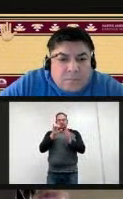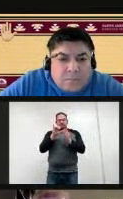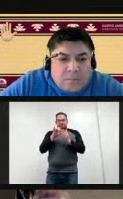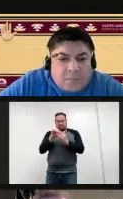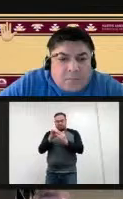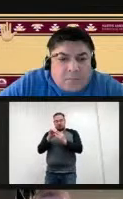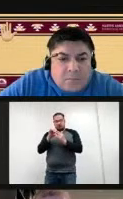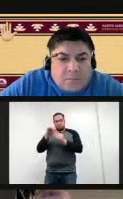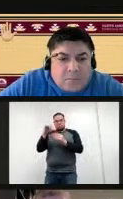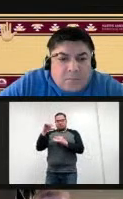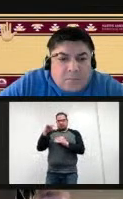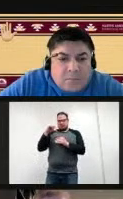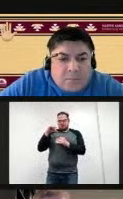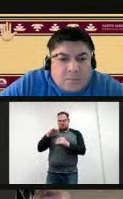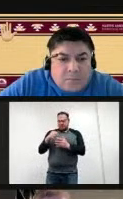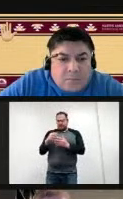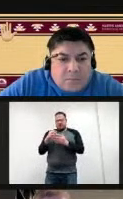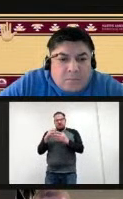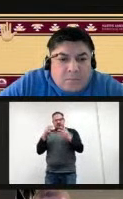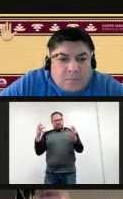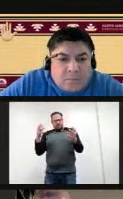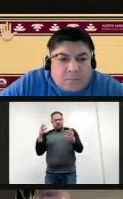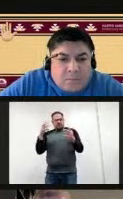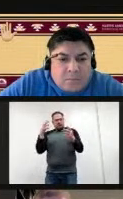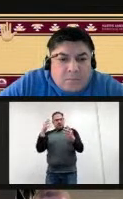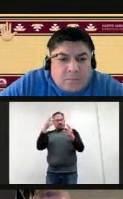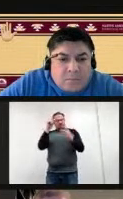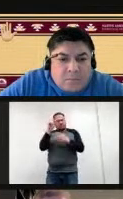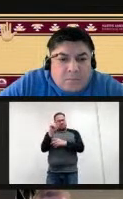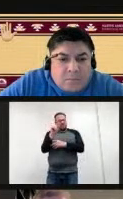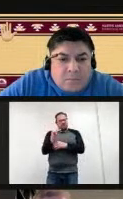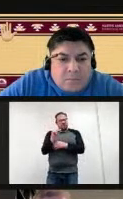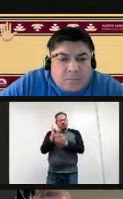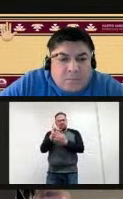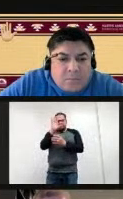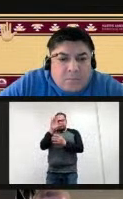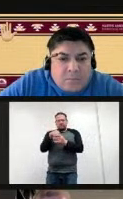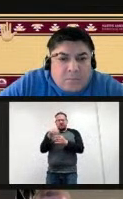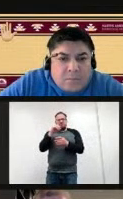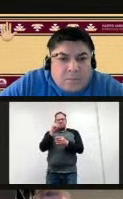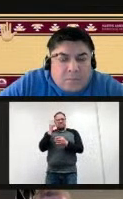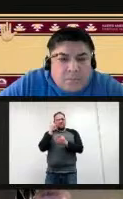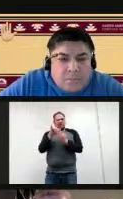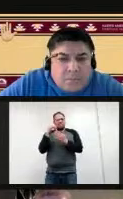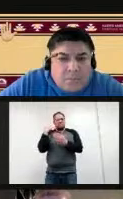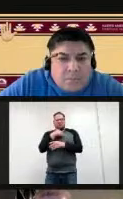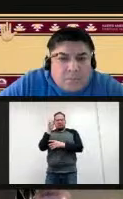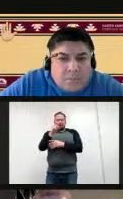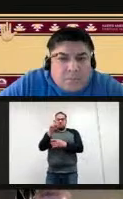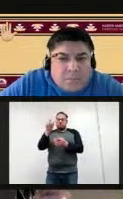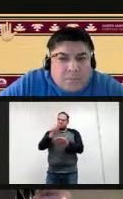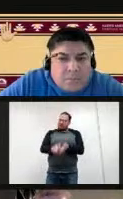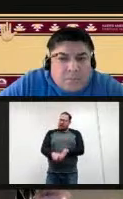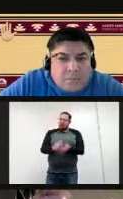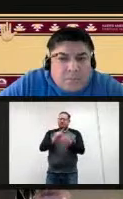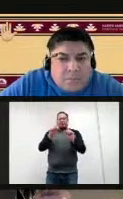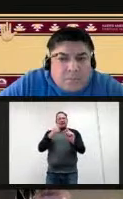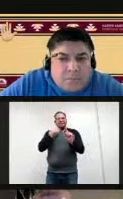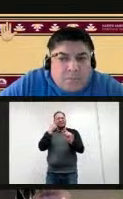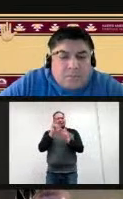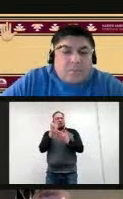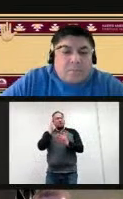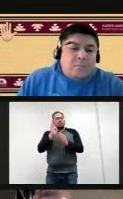qualitative data that goes into that. So I don't think it's necessary that we like write it out, but I do think that that's just going to be important, and just wanted to